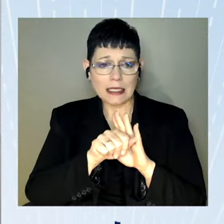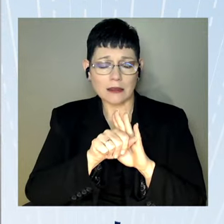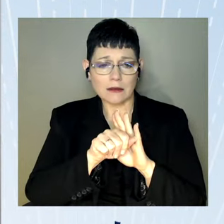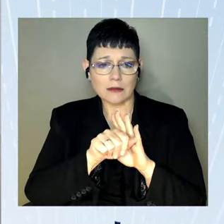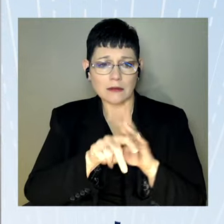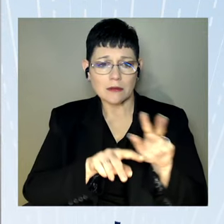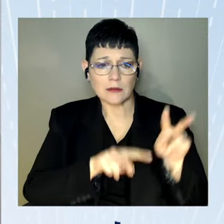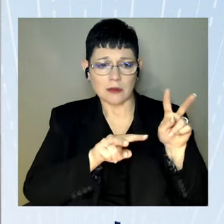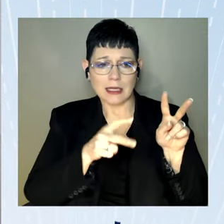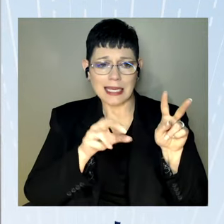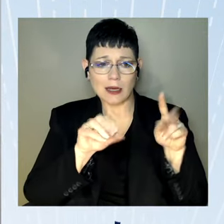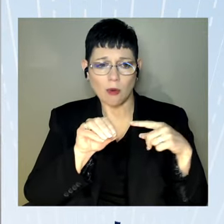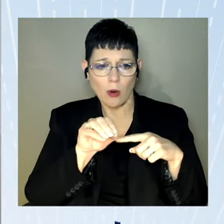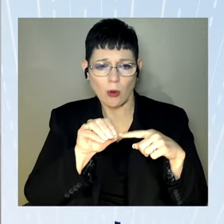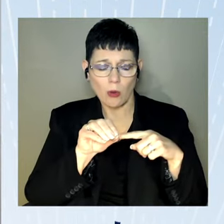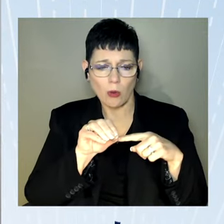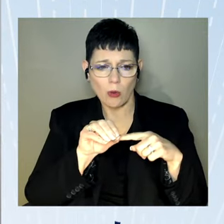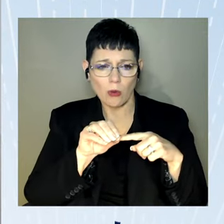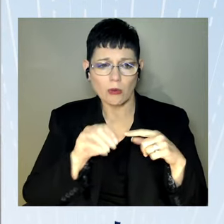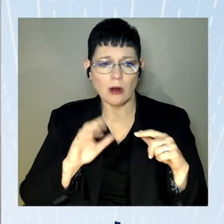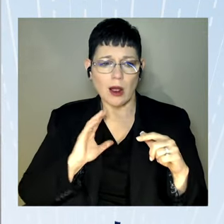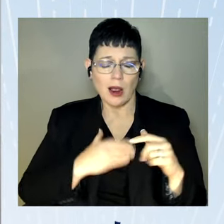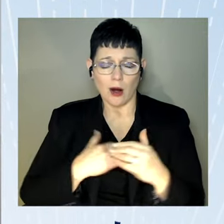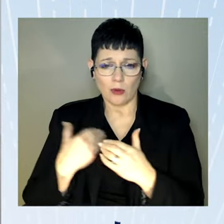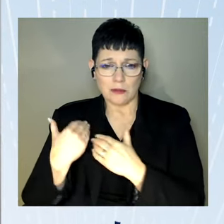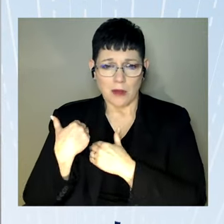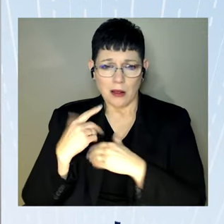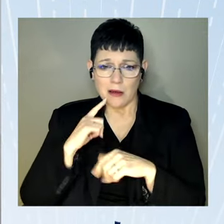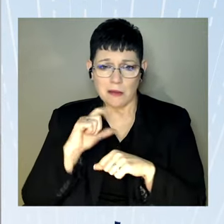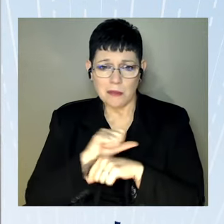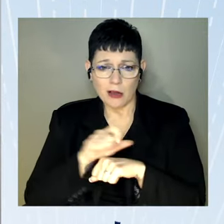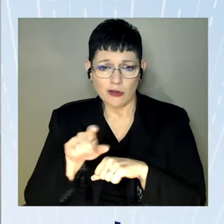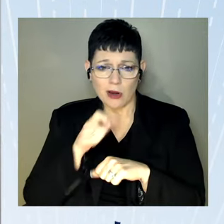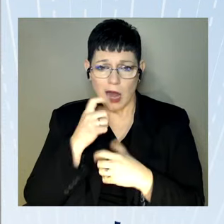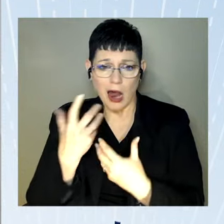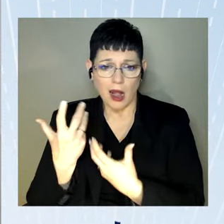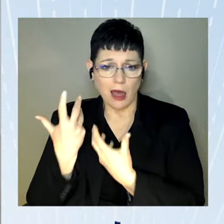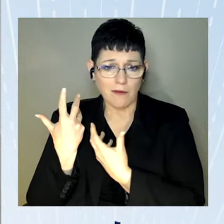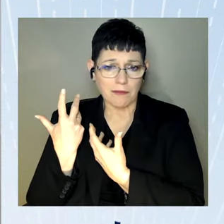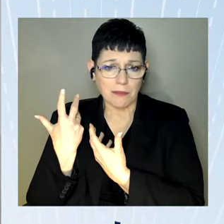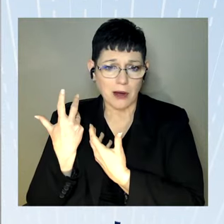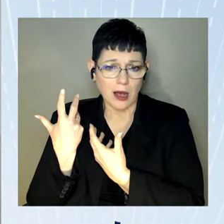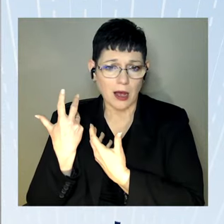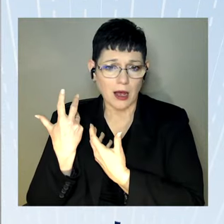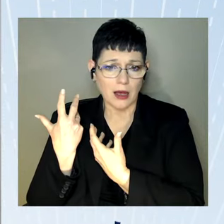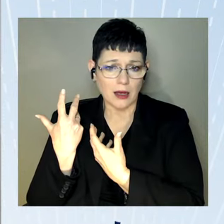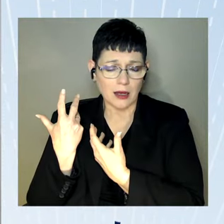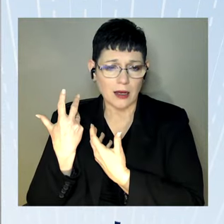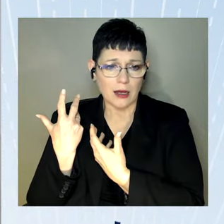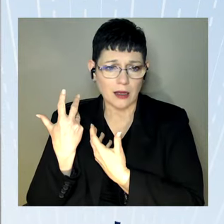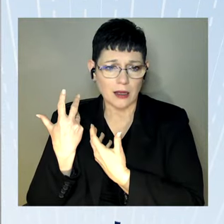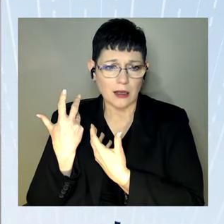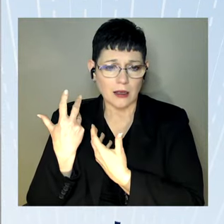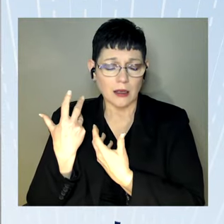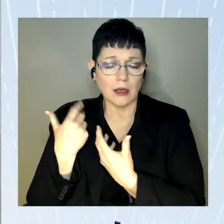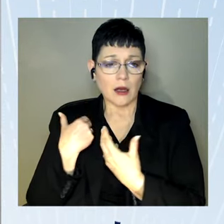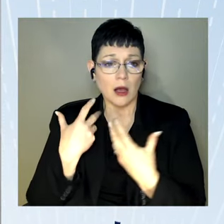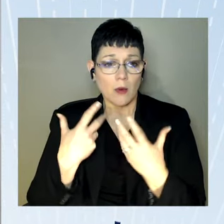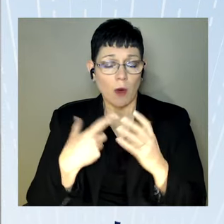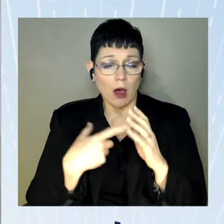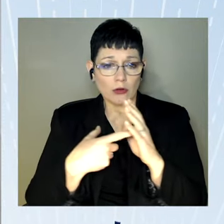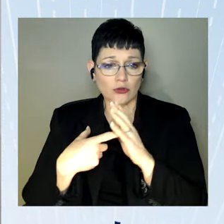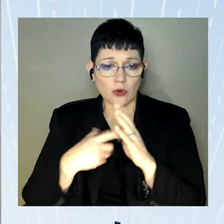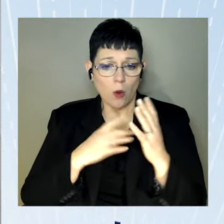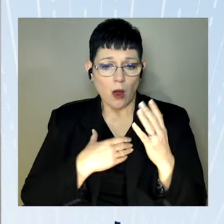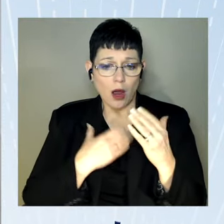It is our responsibility to ensure that they are not left behind. In addition to expressing our gratitude for their selfless dedication to our loved